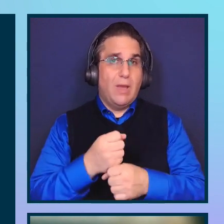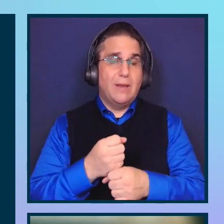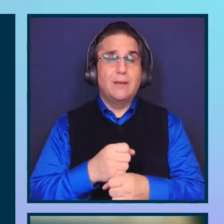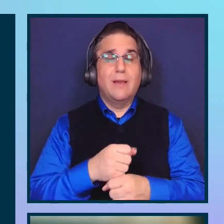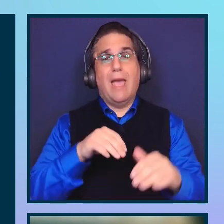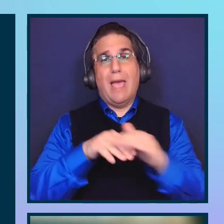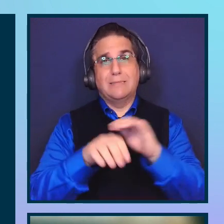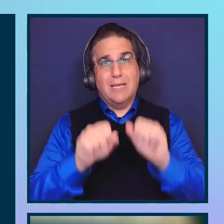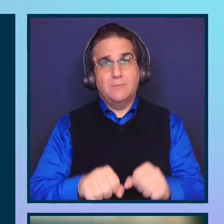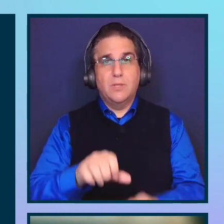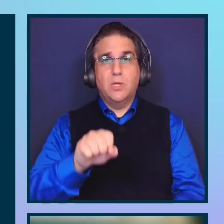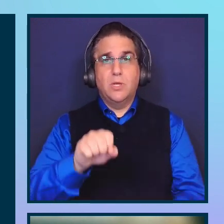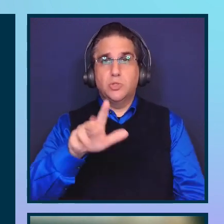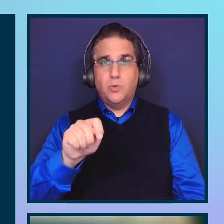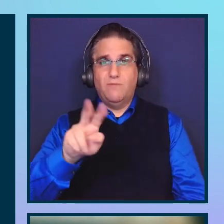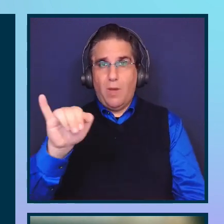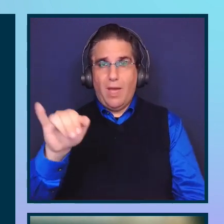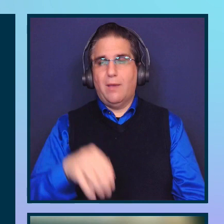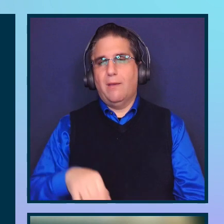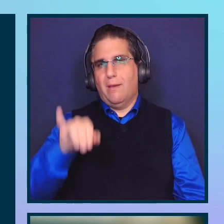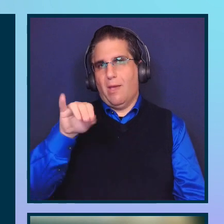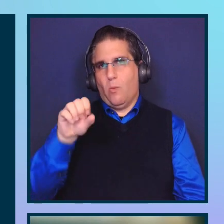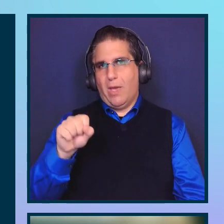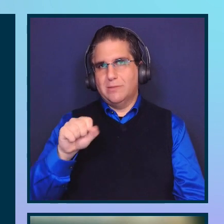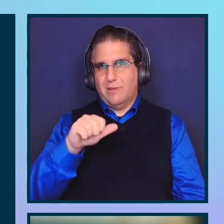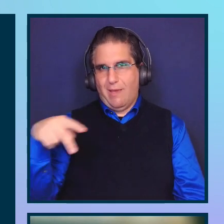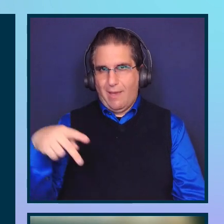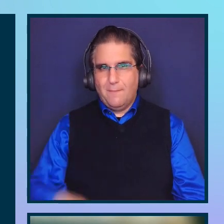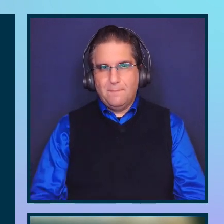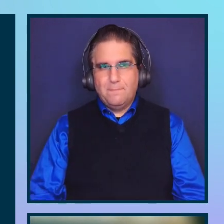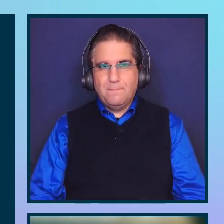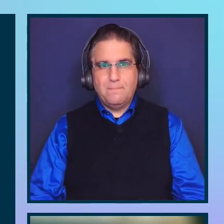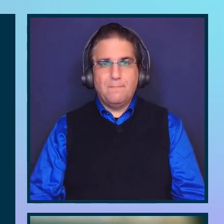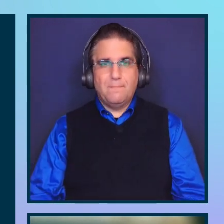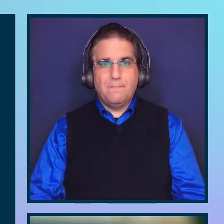Swiftui iOS app. We'll start with a quick note.